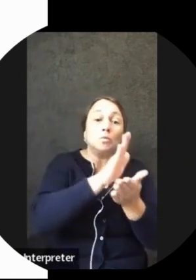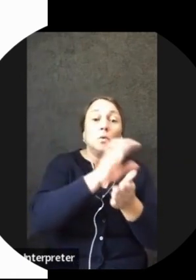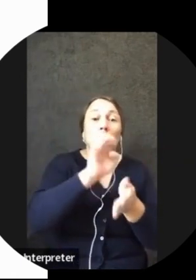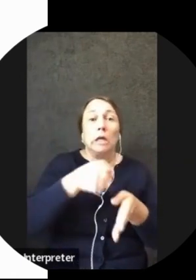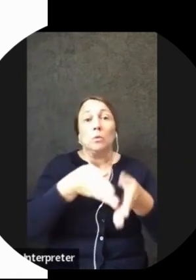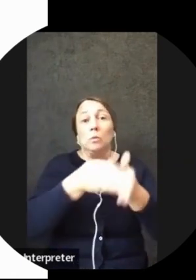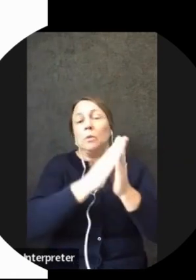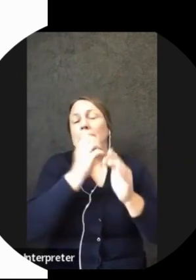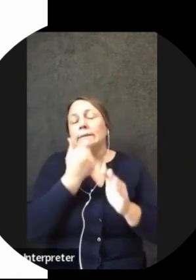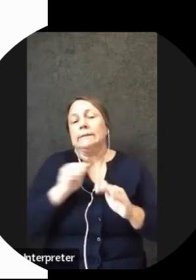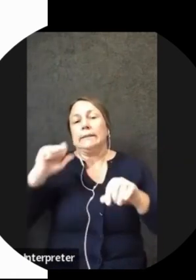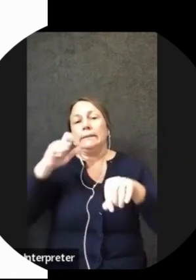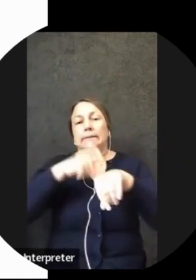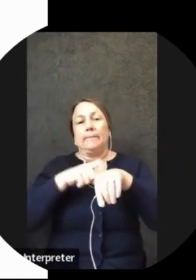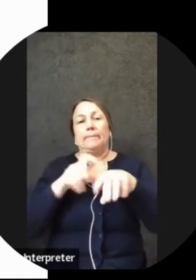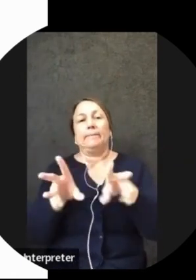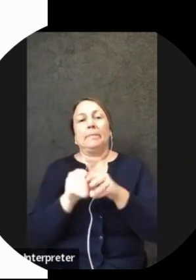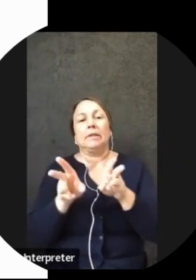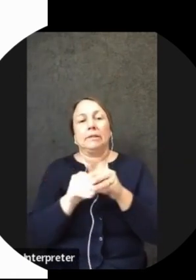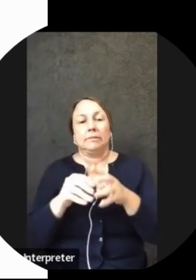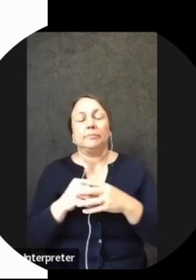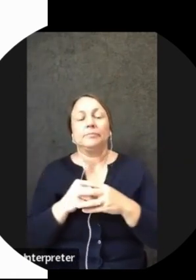to the required once a year,